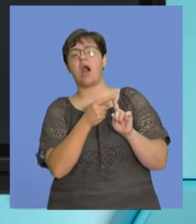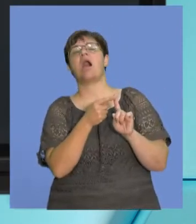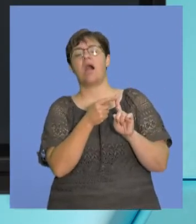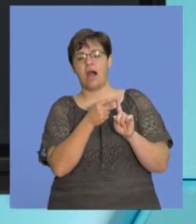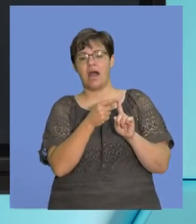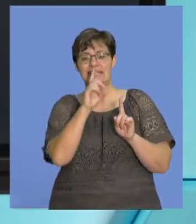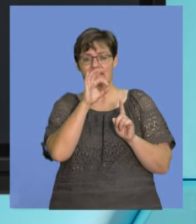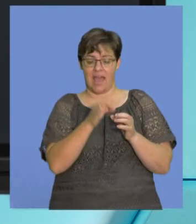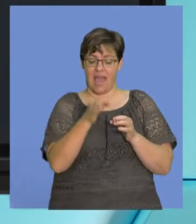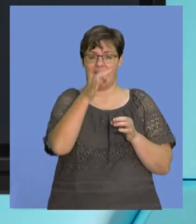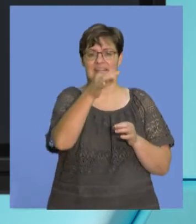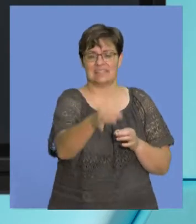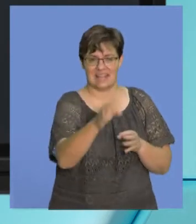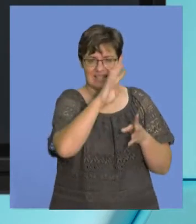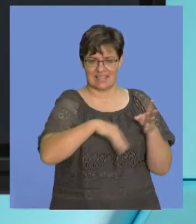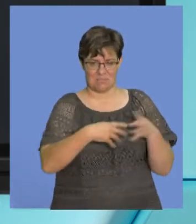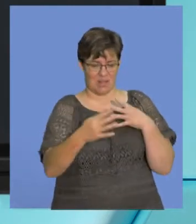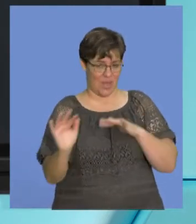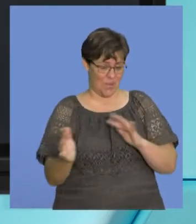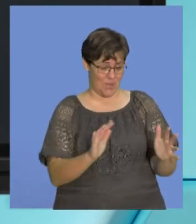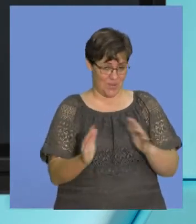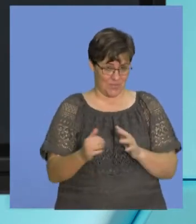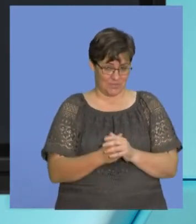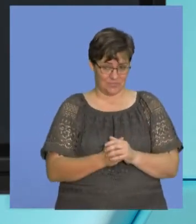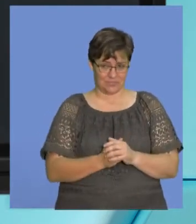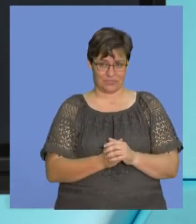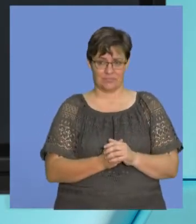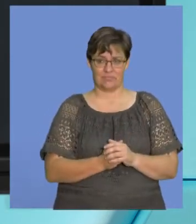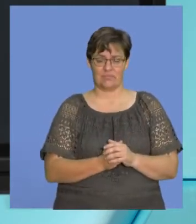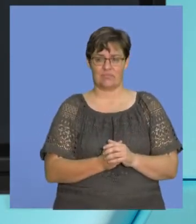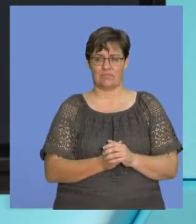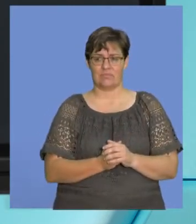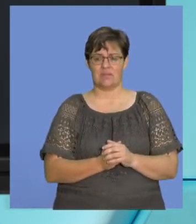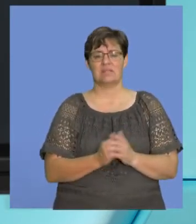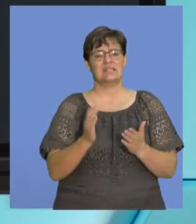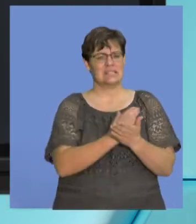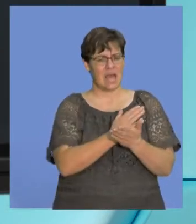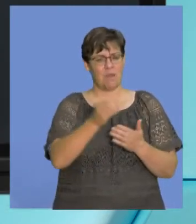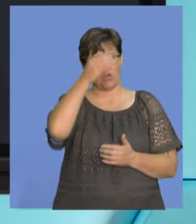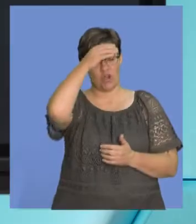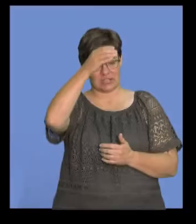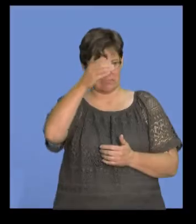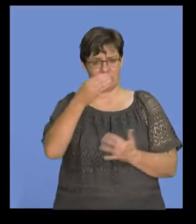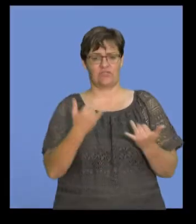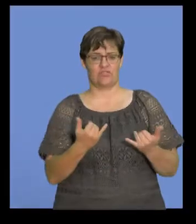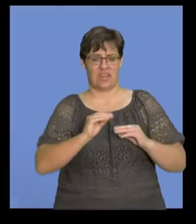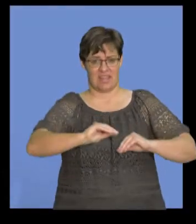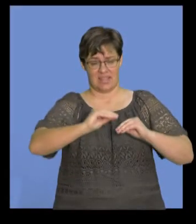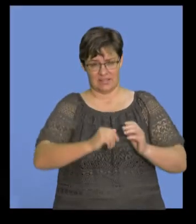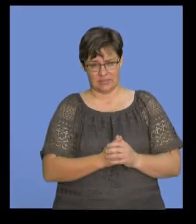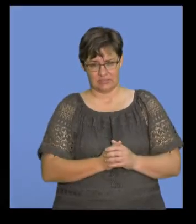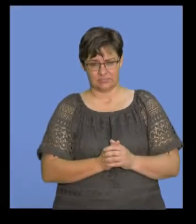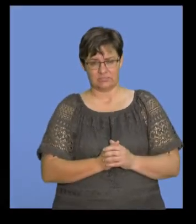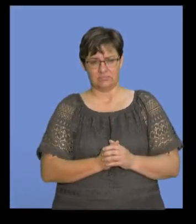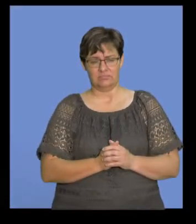predict or extend the data in that table or in that graph. So let's get into some of the concepts in today's